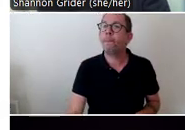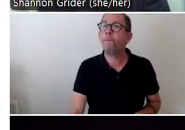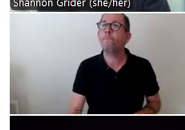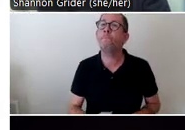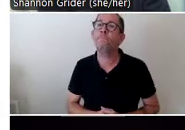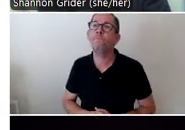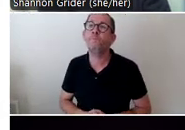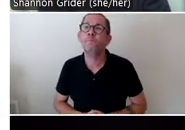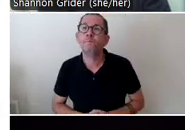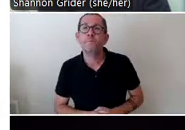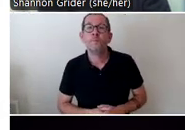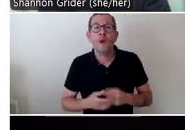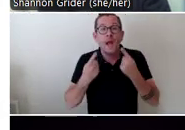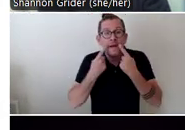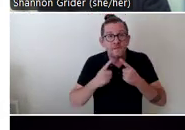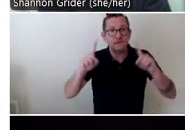Okay.